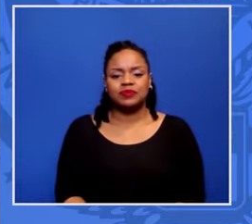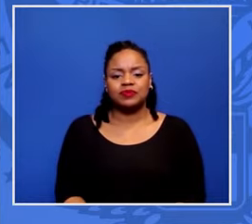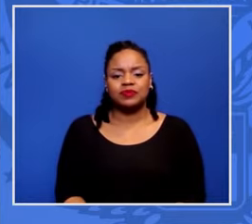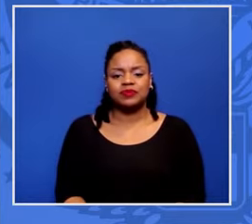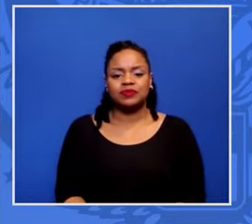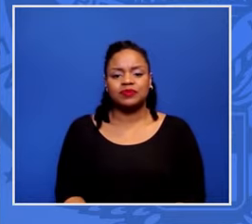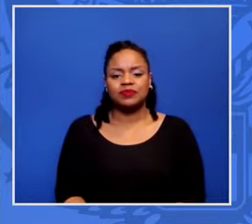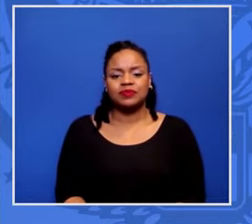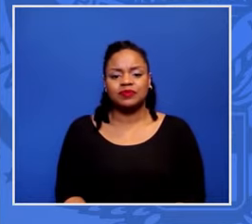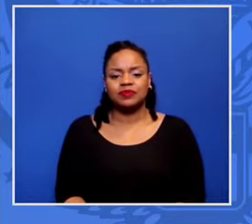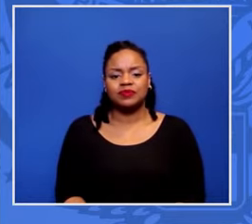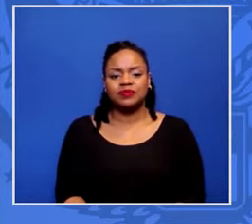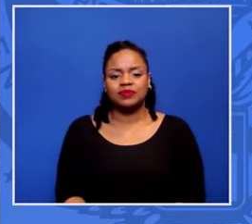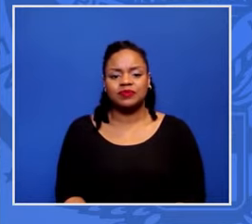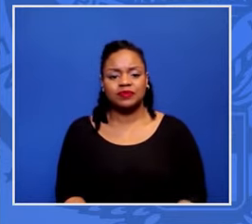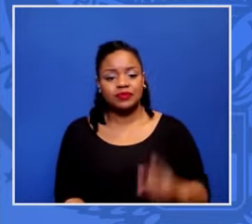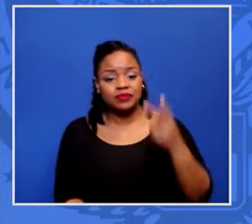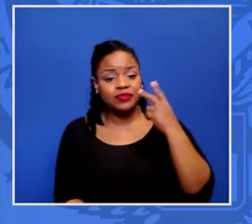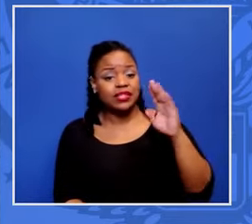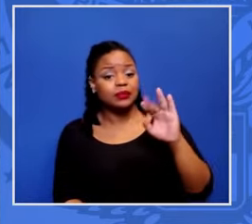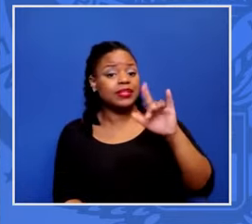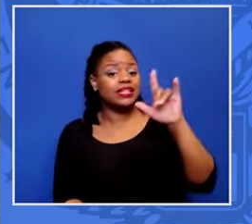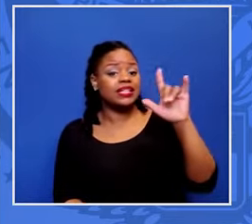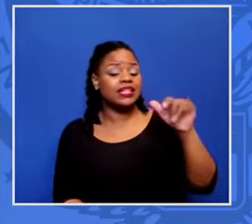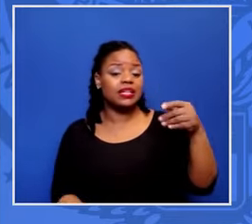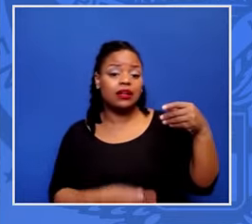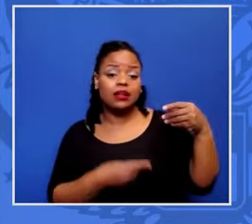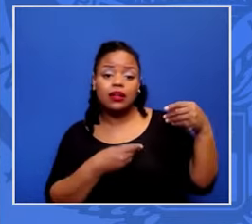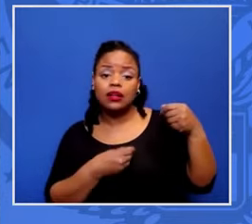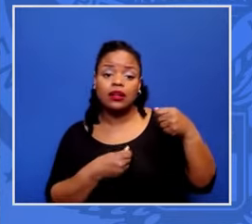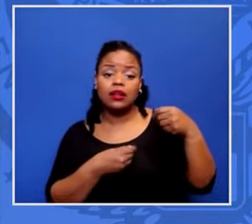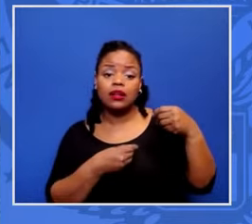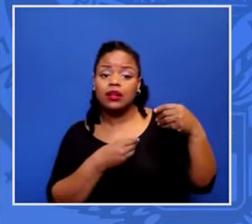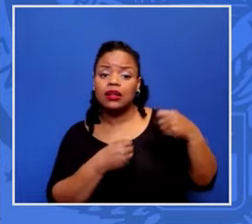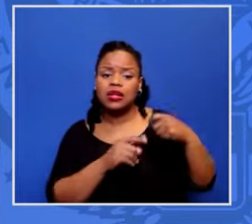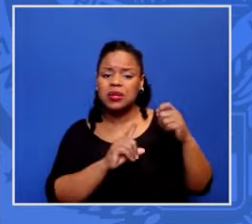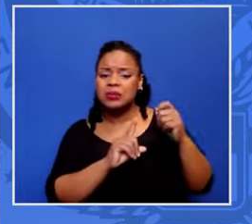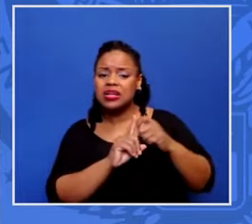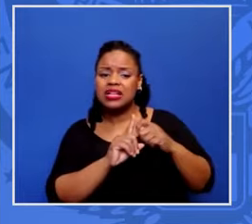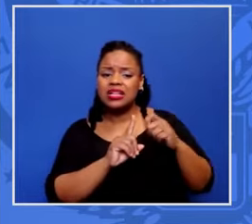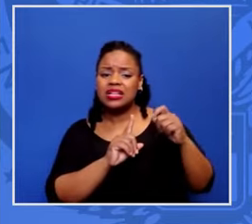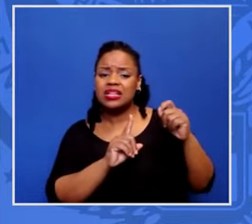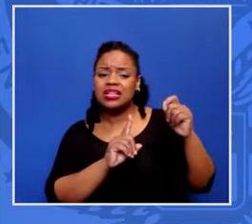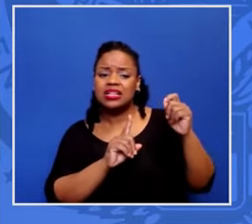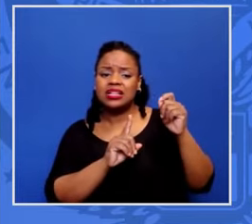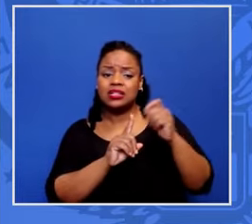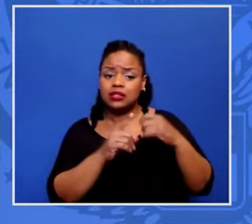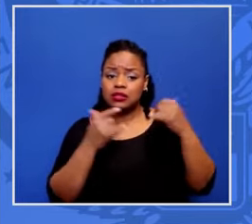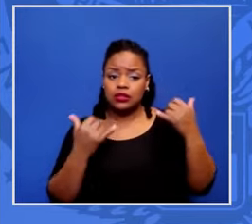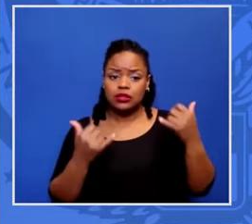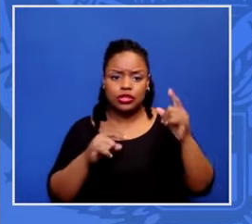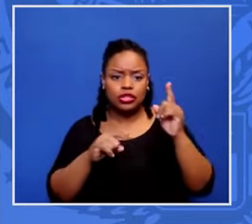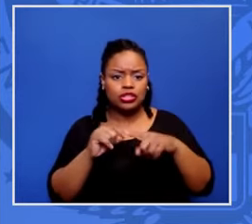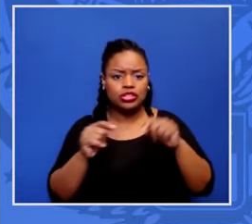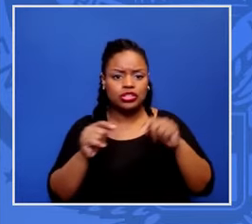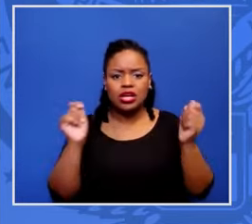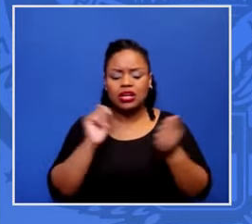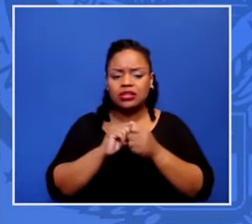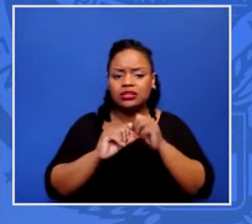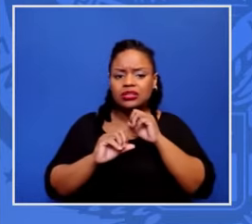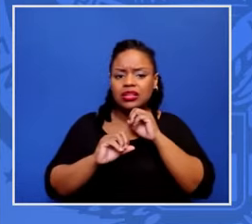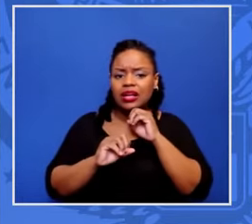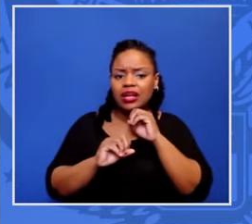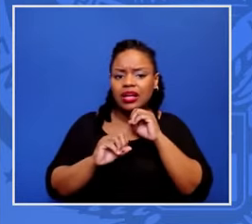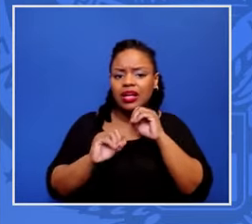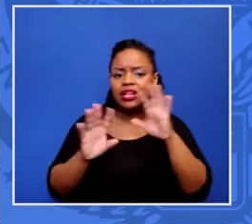He barely got picked on in school for things he couldn't change. He tried his best to play it cool,